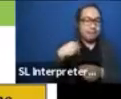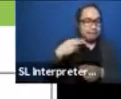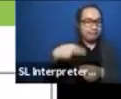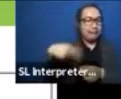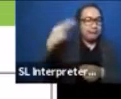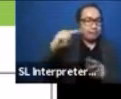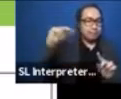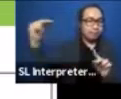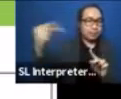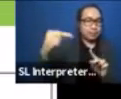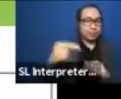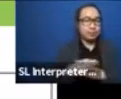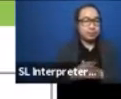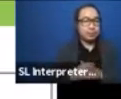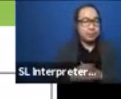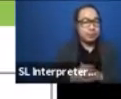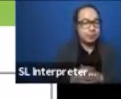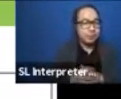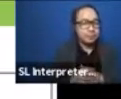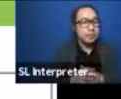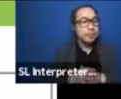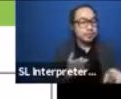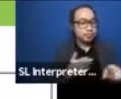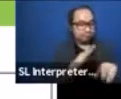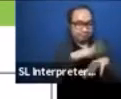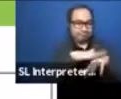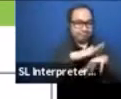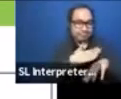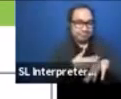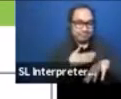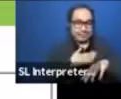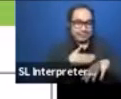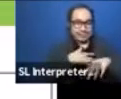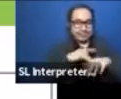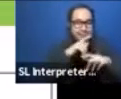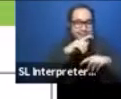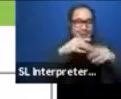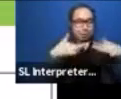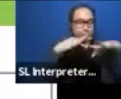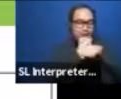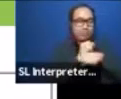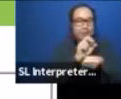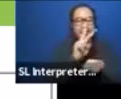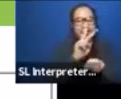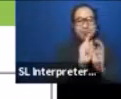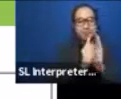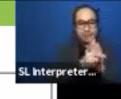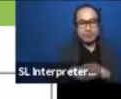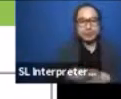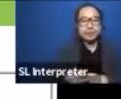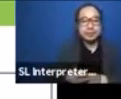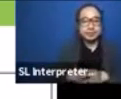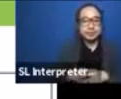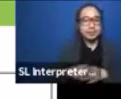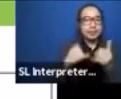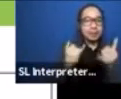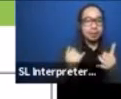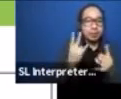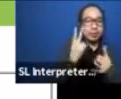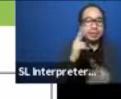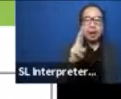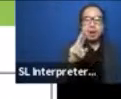Dr. Ajay, please continue back in 2 minutes. Sure. Well, likewise, the symptoms of RTI or